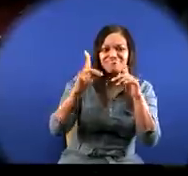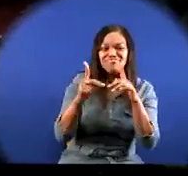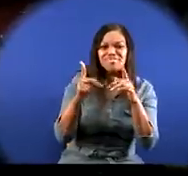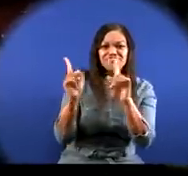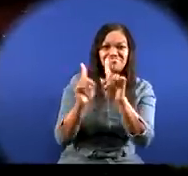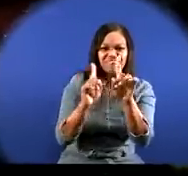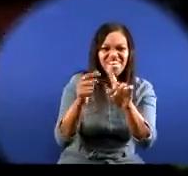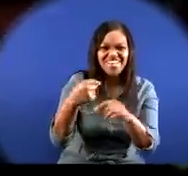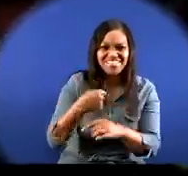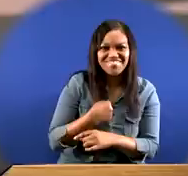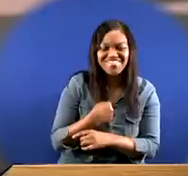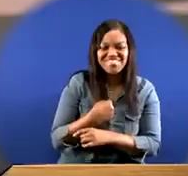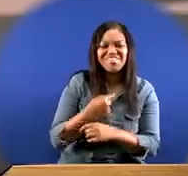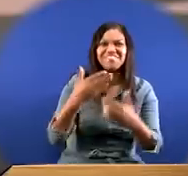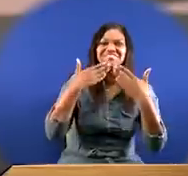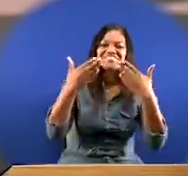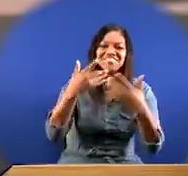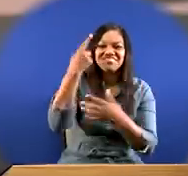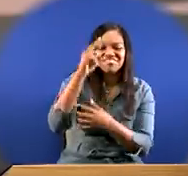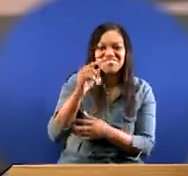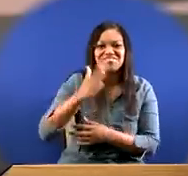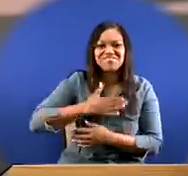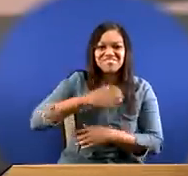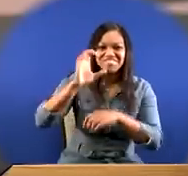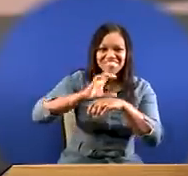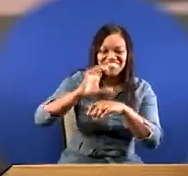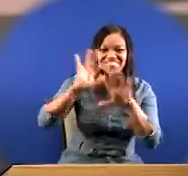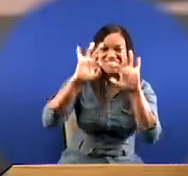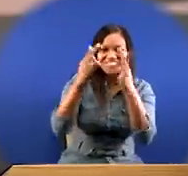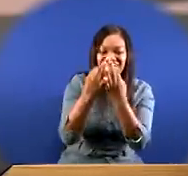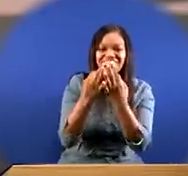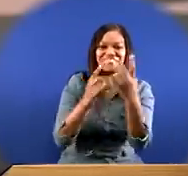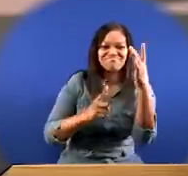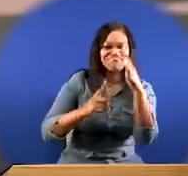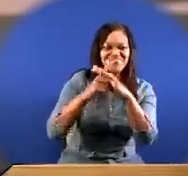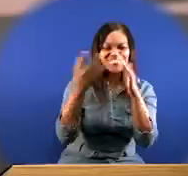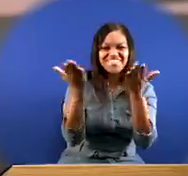So I'm grateful for Lily Grove's presence here today.